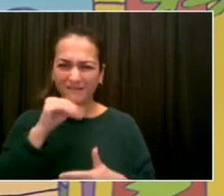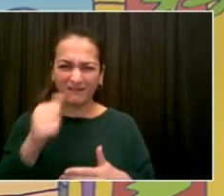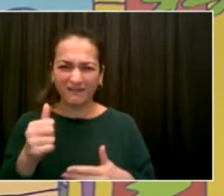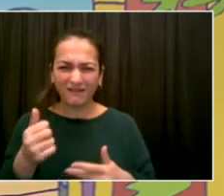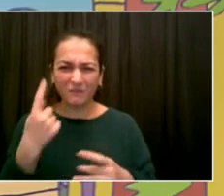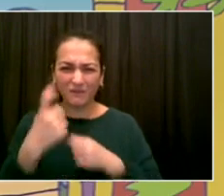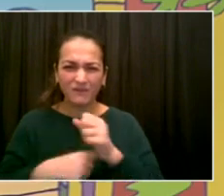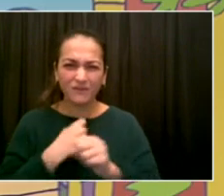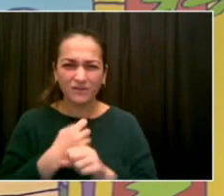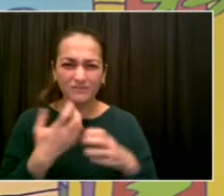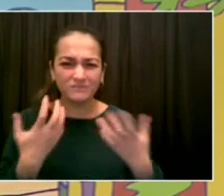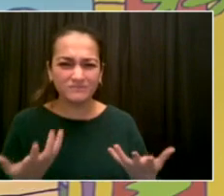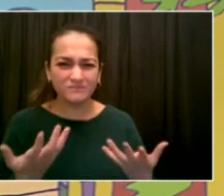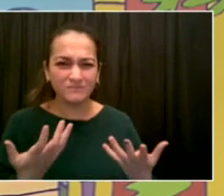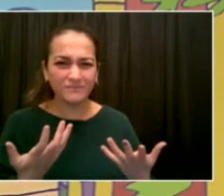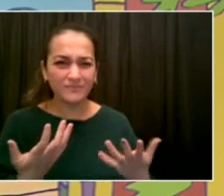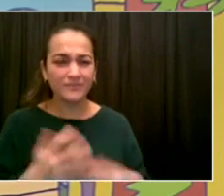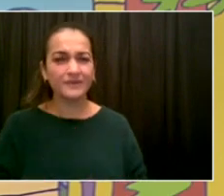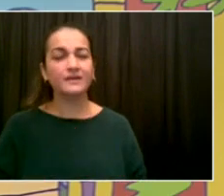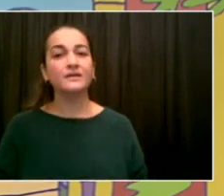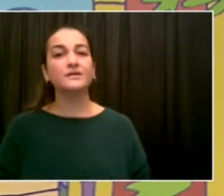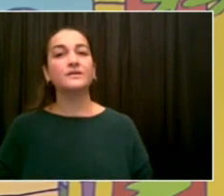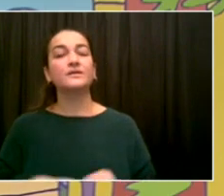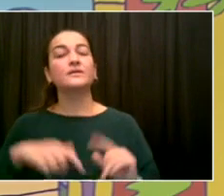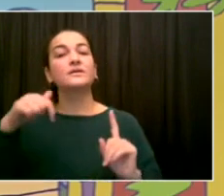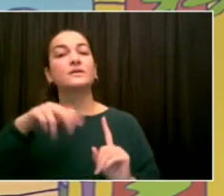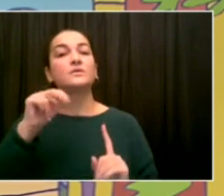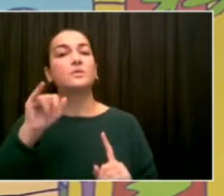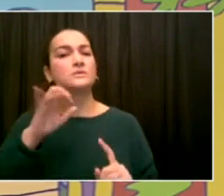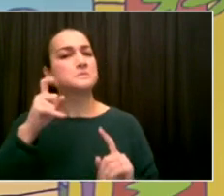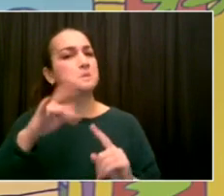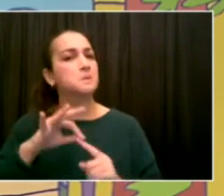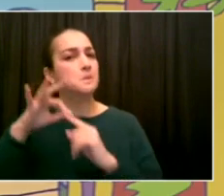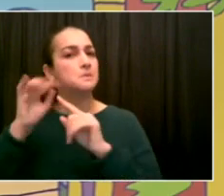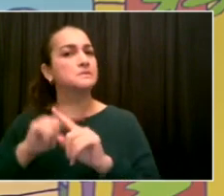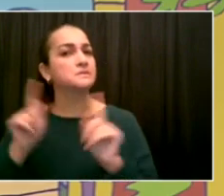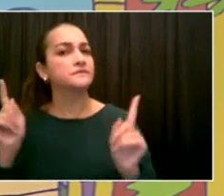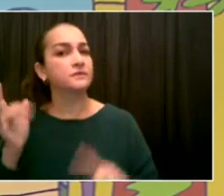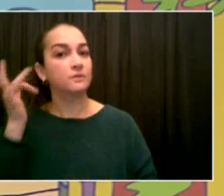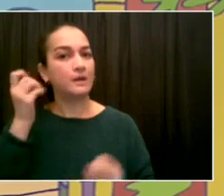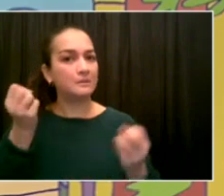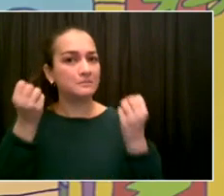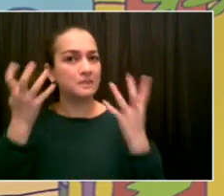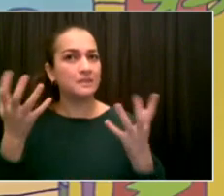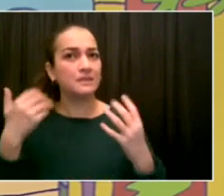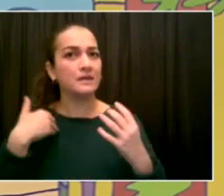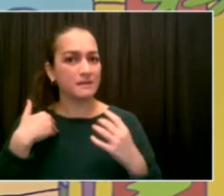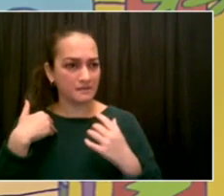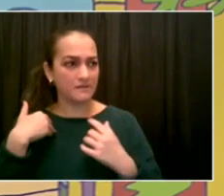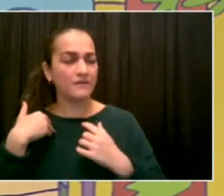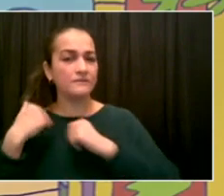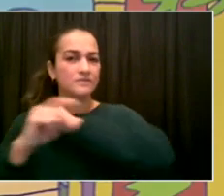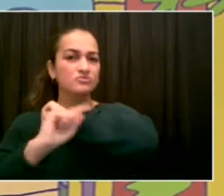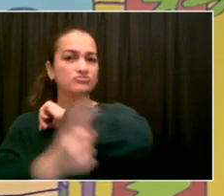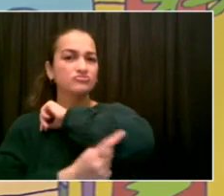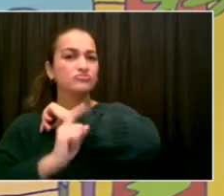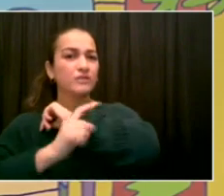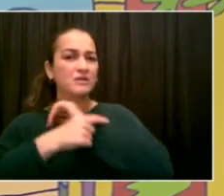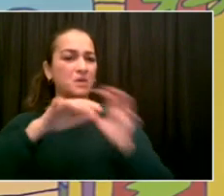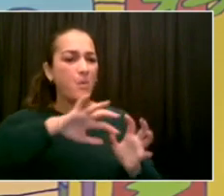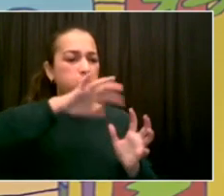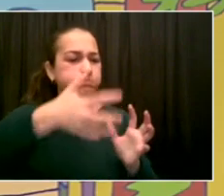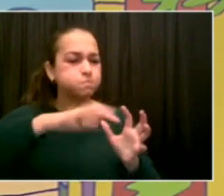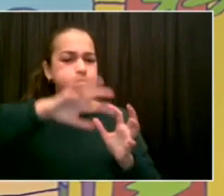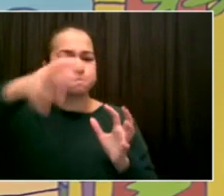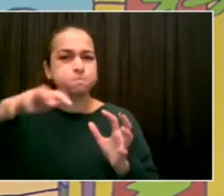ask citizens to do it themselves. So does the city need to resurrect a more stringent catchment